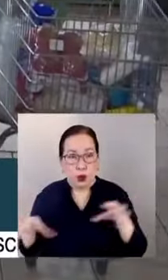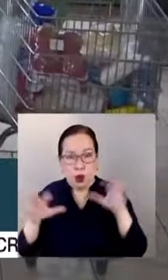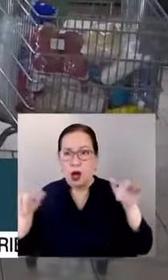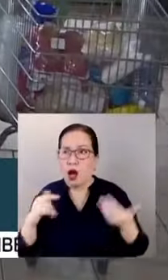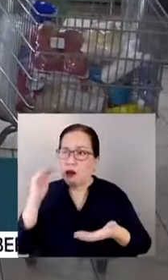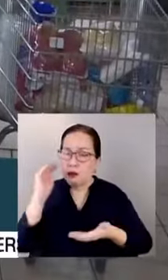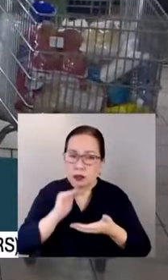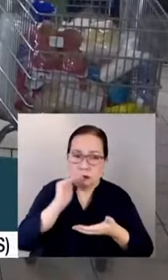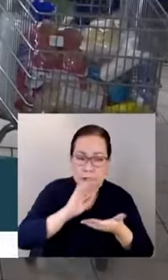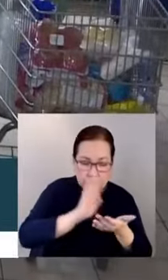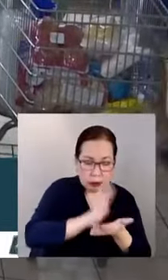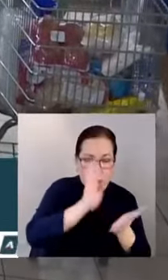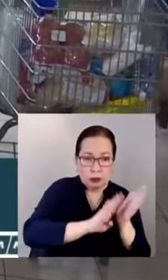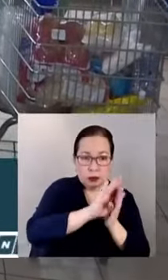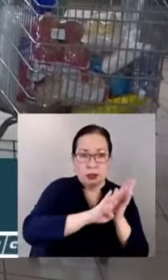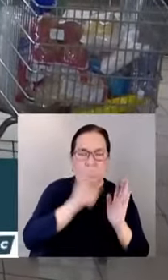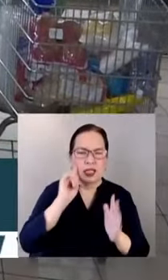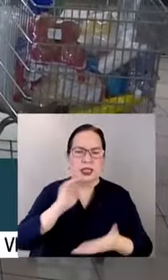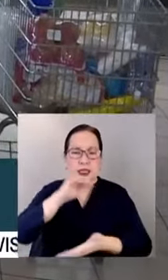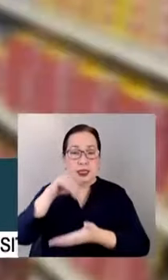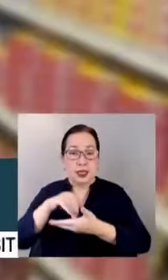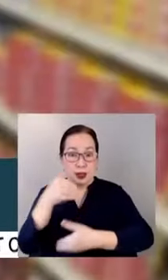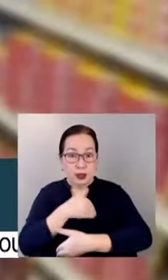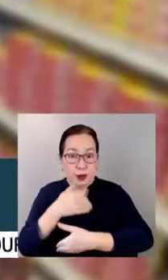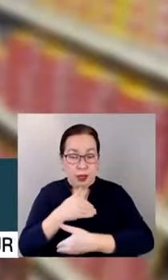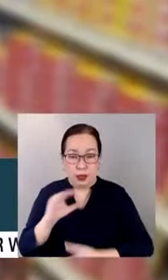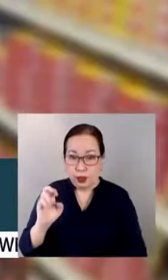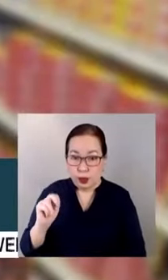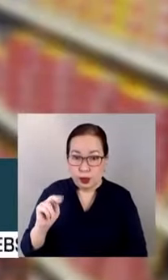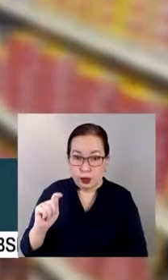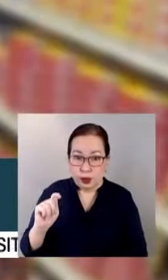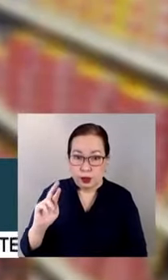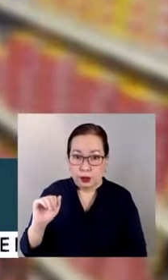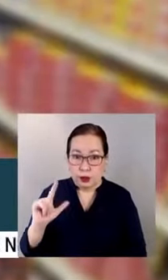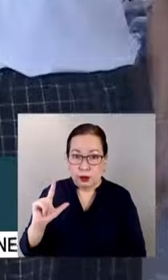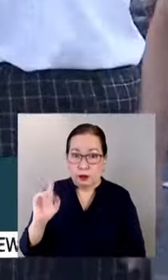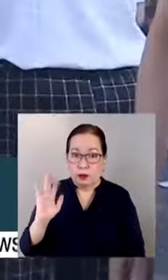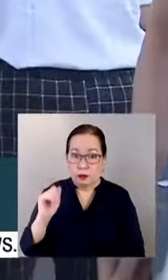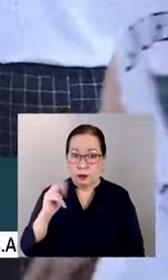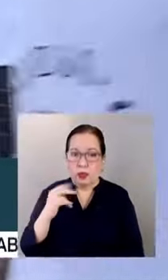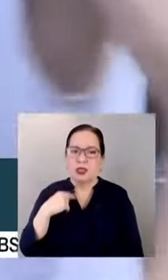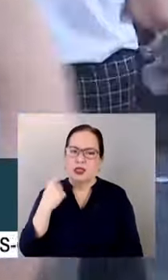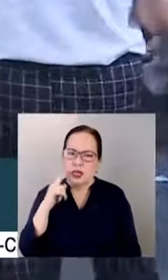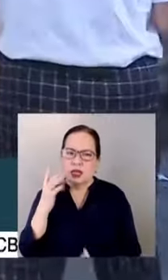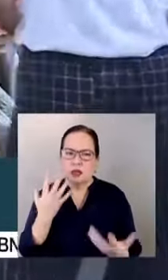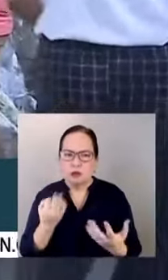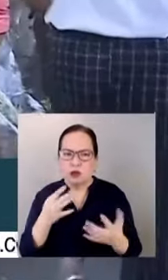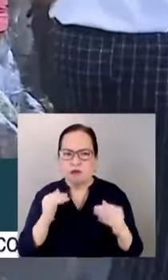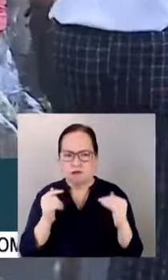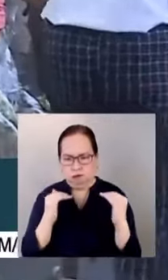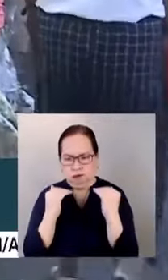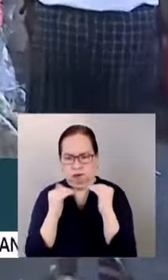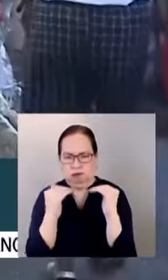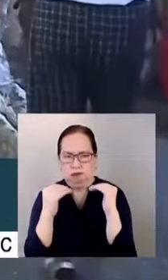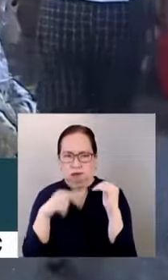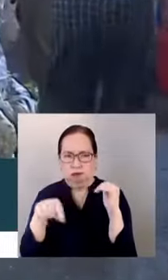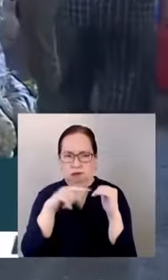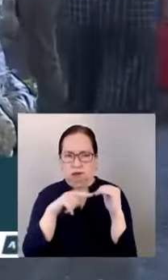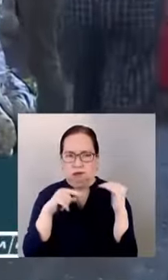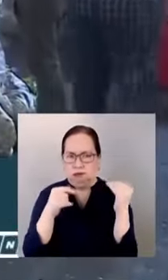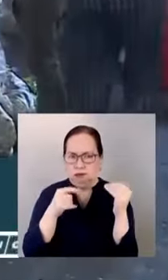the central bank can be more focused on tackling the high consumer price index now that the peso is beginning to strengthen against the U.S.